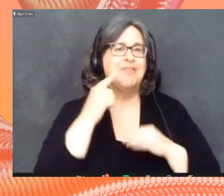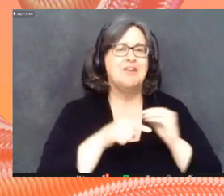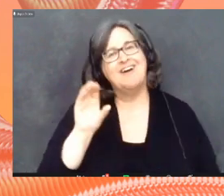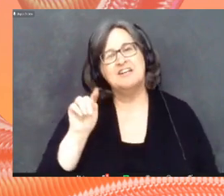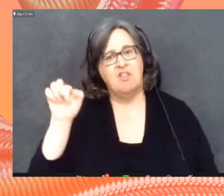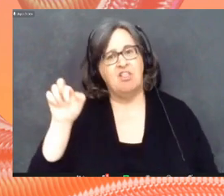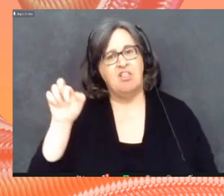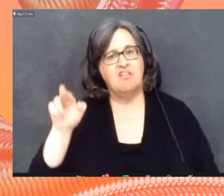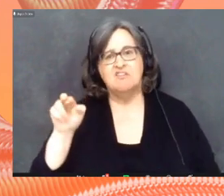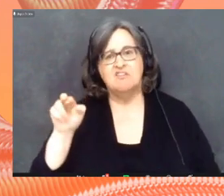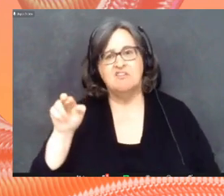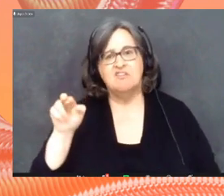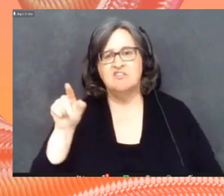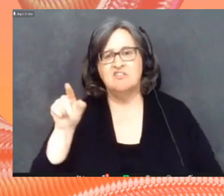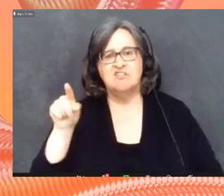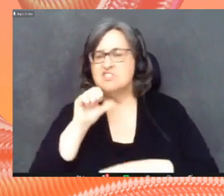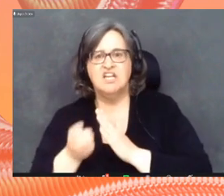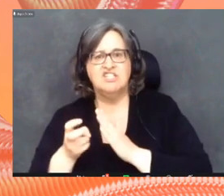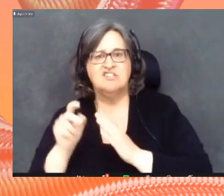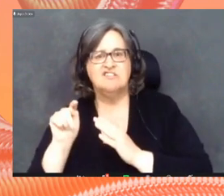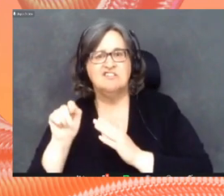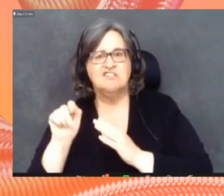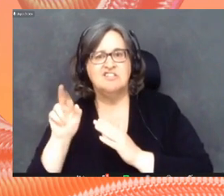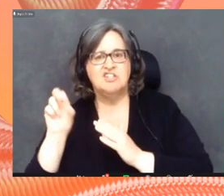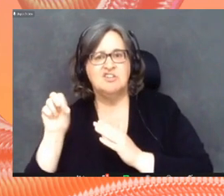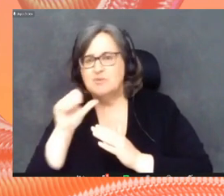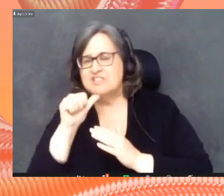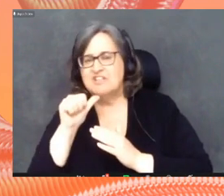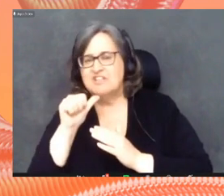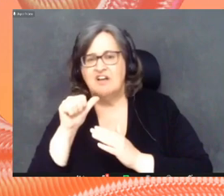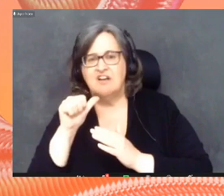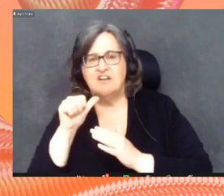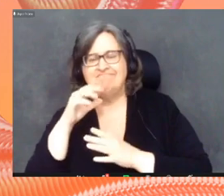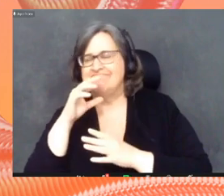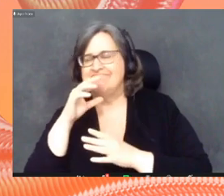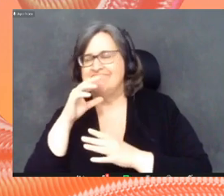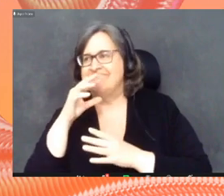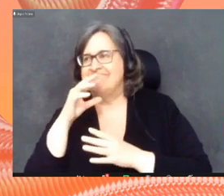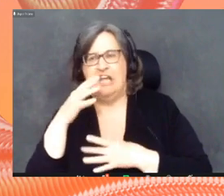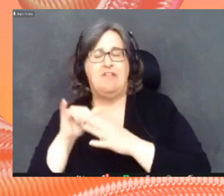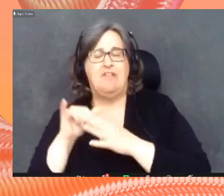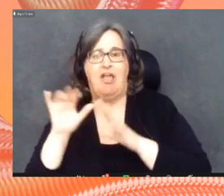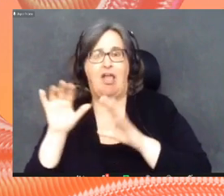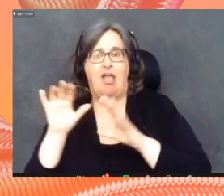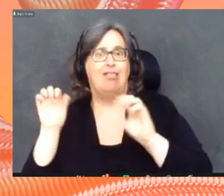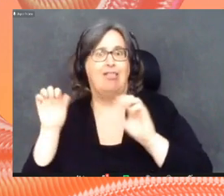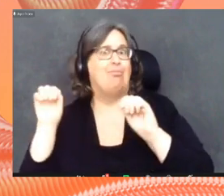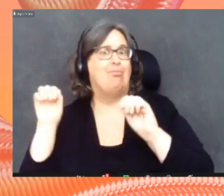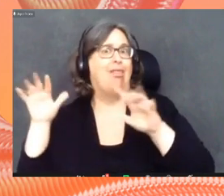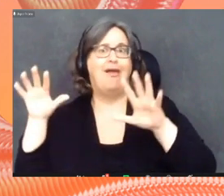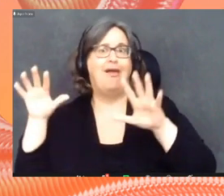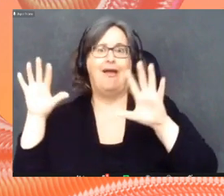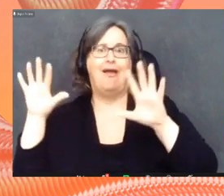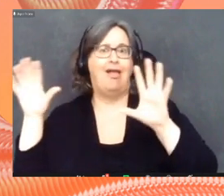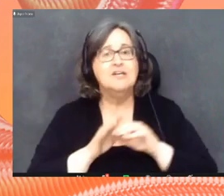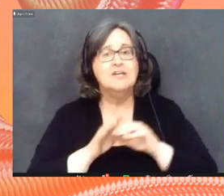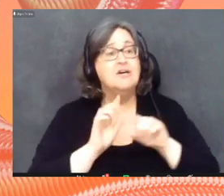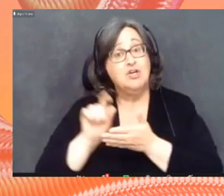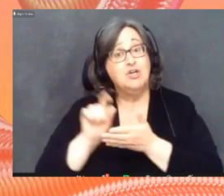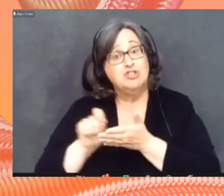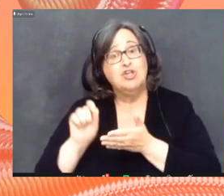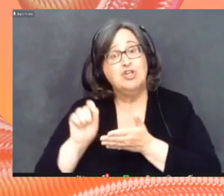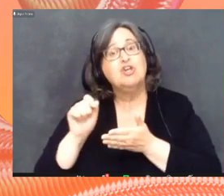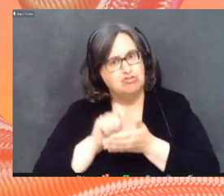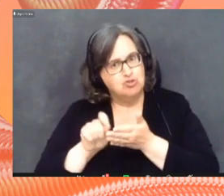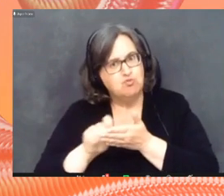into tarot, like manifesty woo, but on the other hand, in her journal, wrote her affirmations and manifested